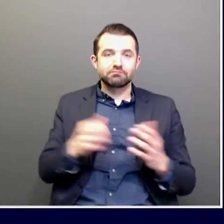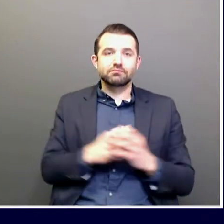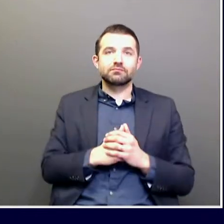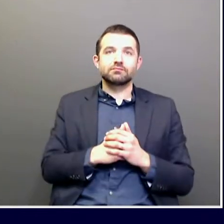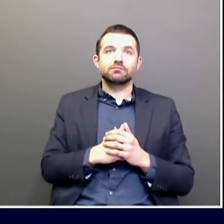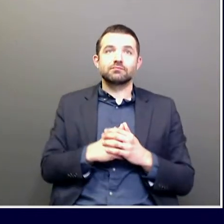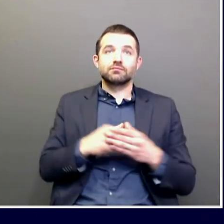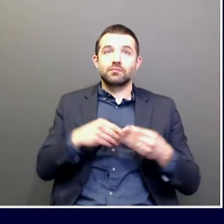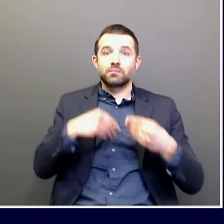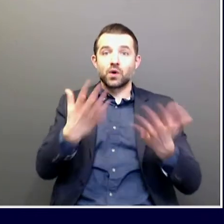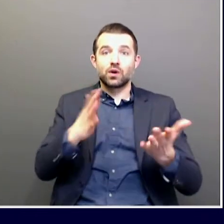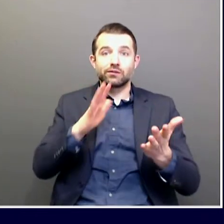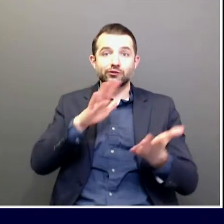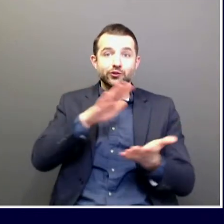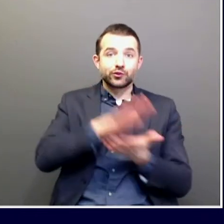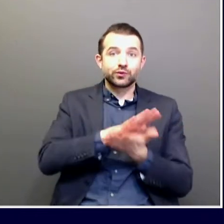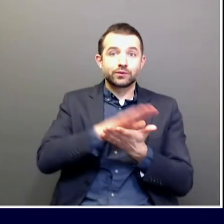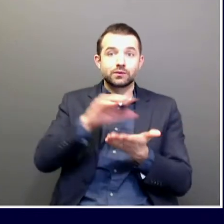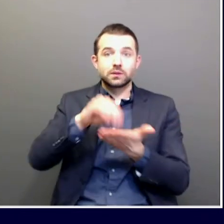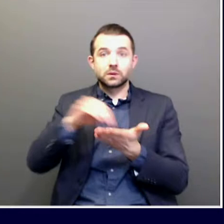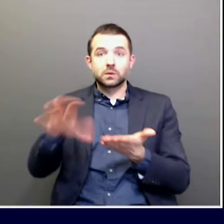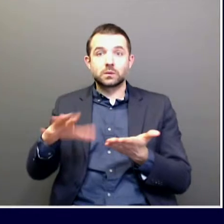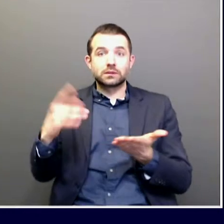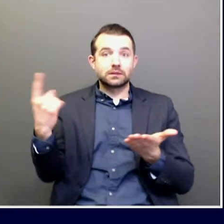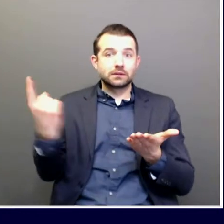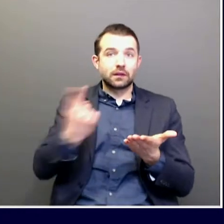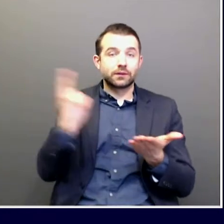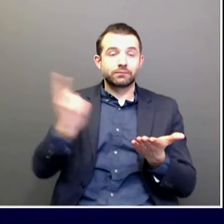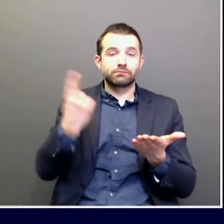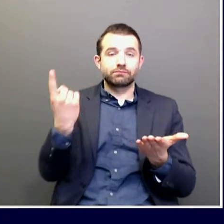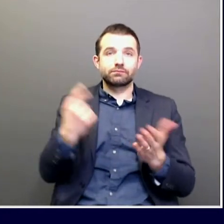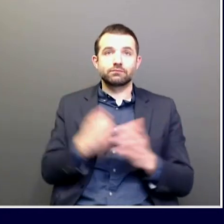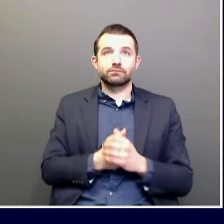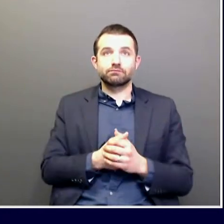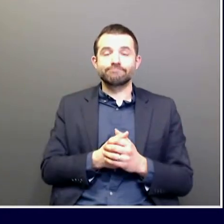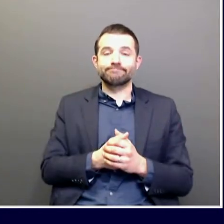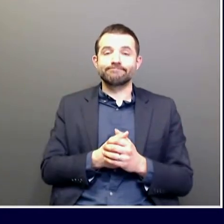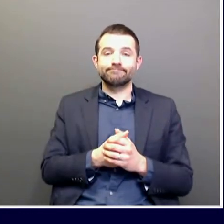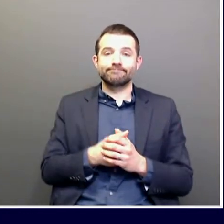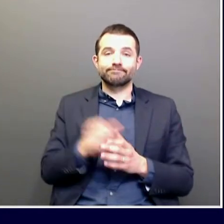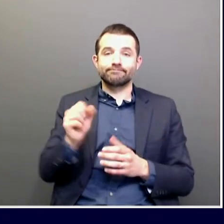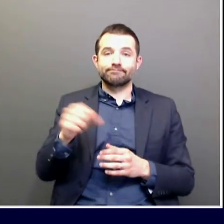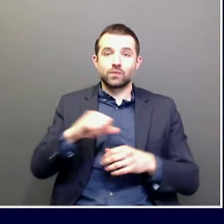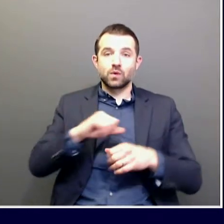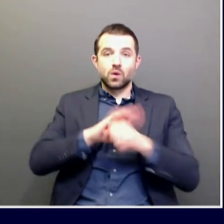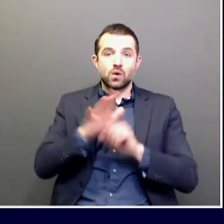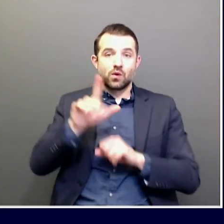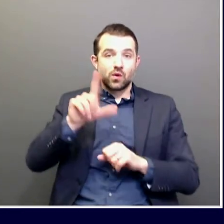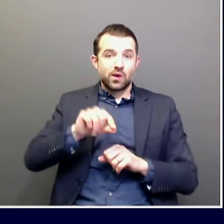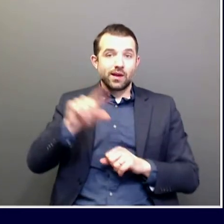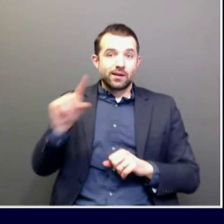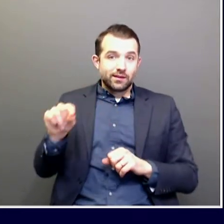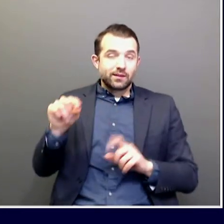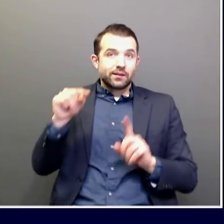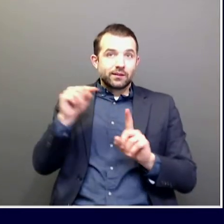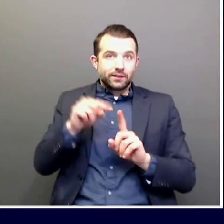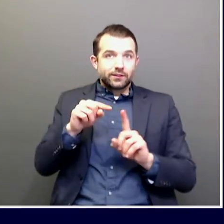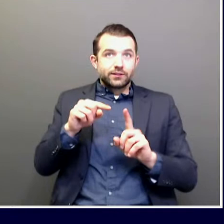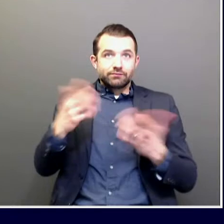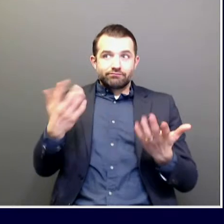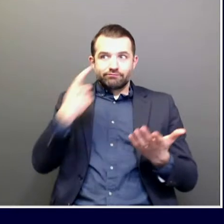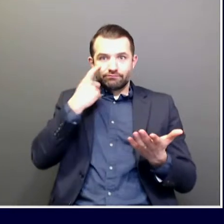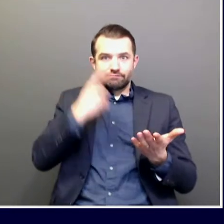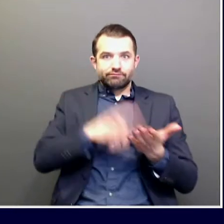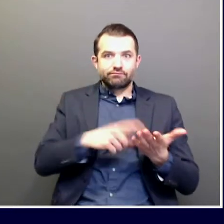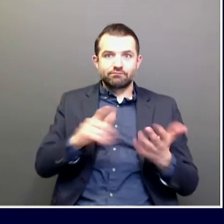support telehealth, from making sure that all of our different insurance companies cover it, to supporting our providers in